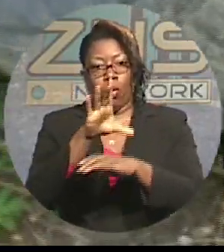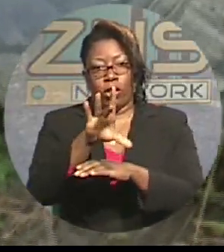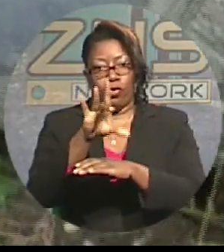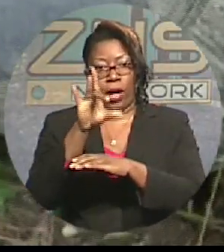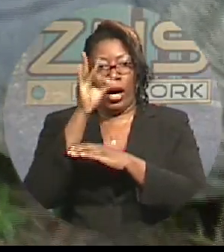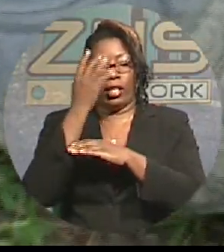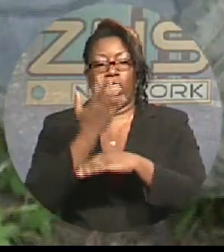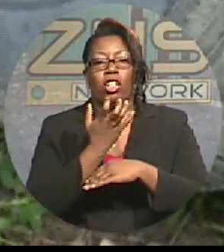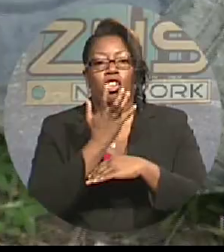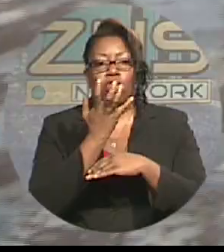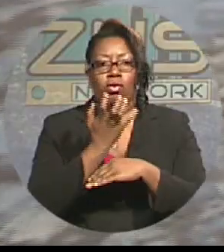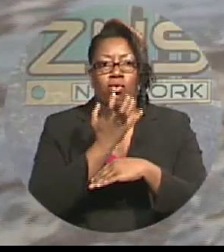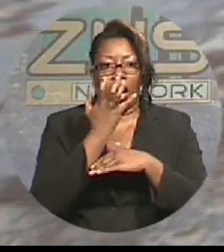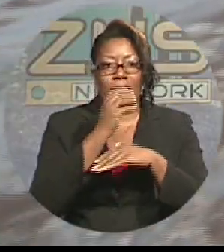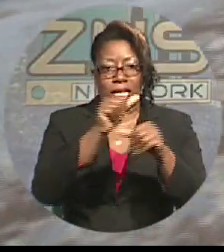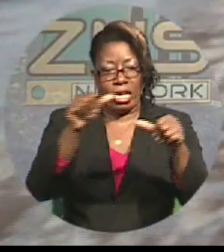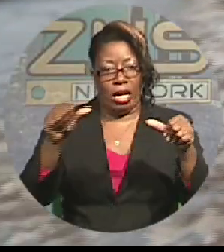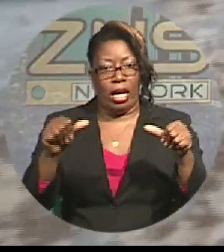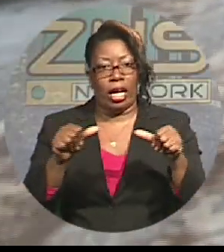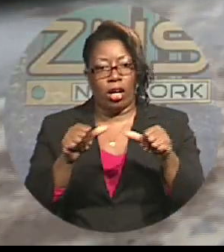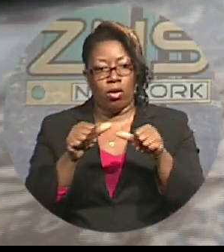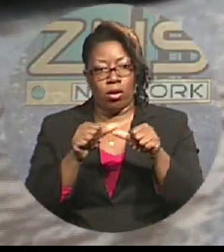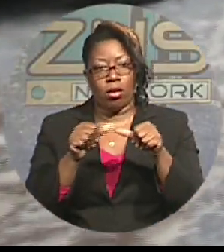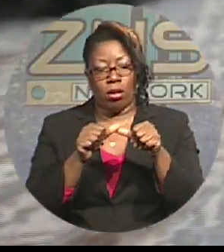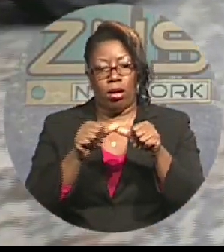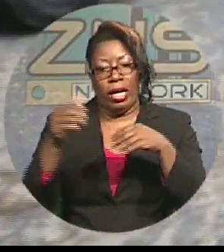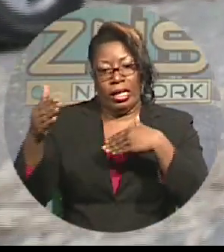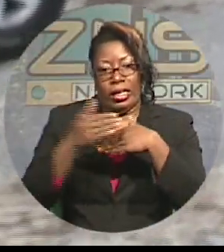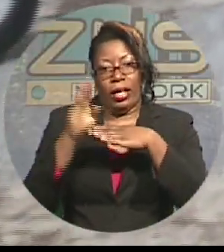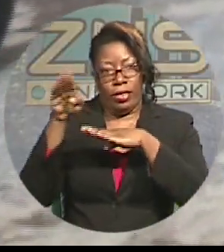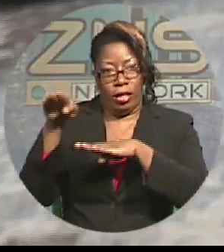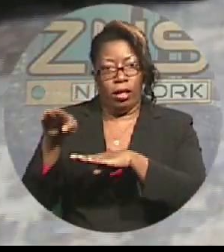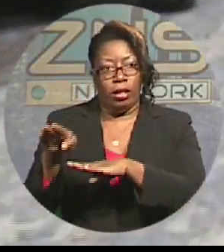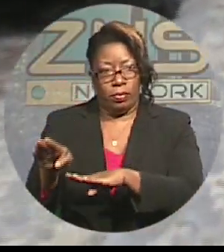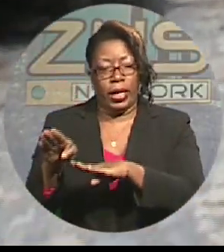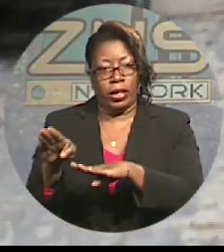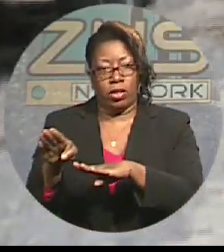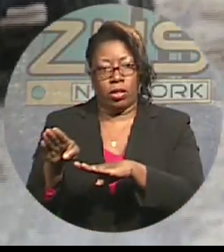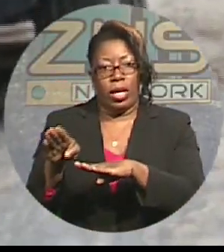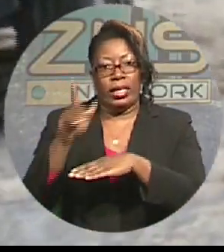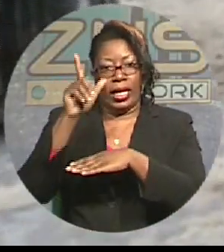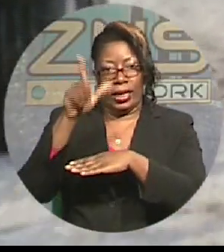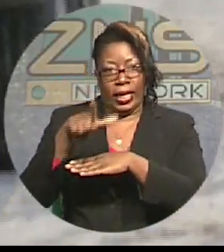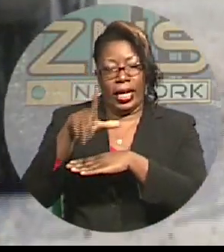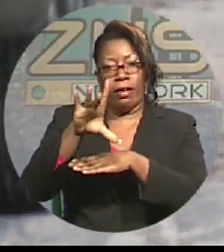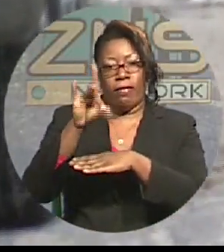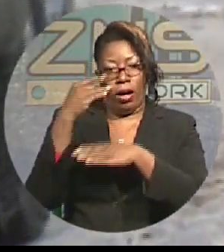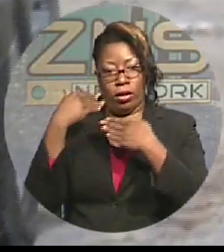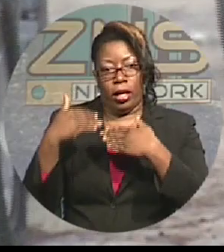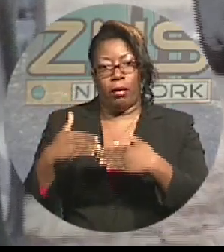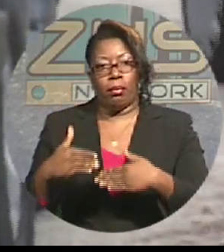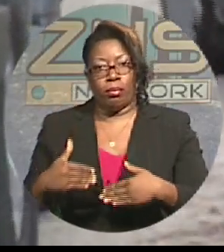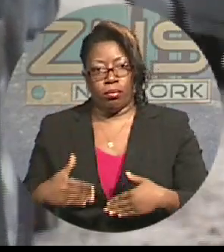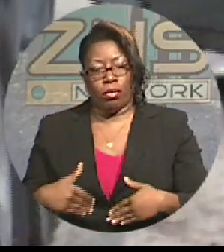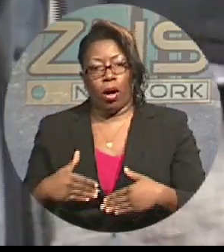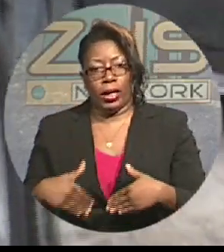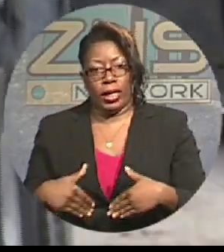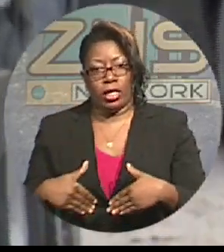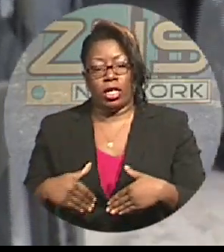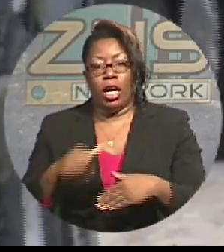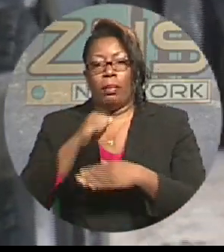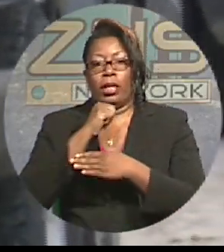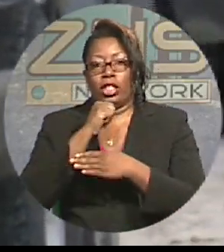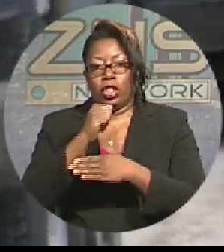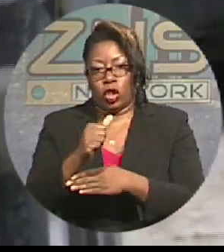and following an intensive search by police weeks later, two remains were discovered in central Andros, although they have not yet been